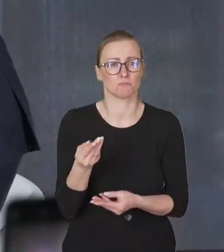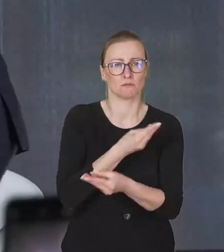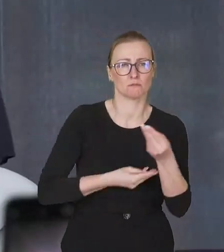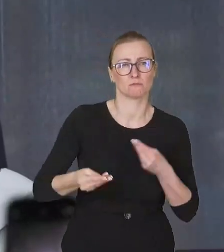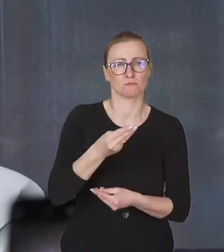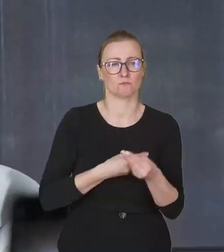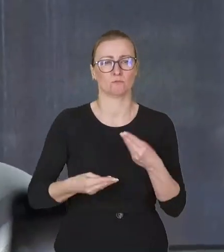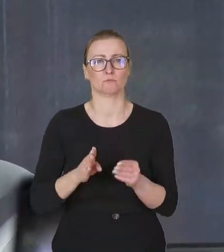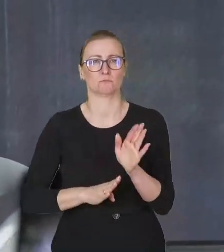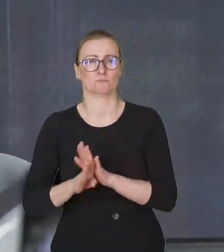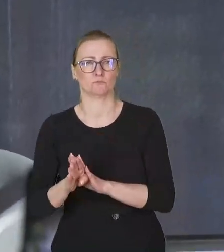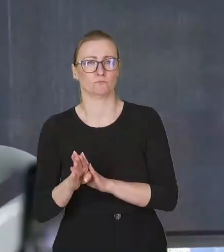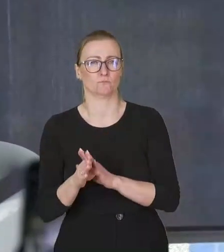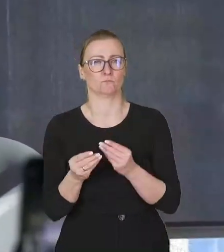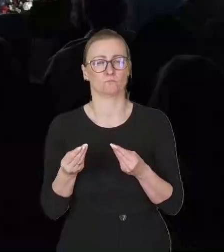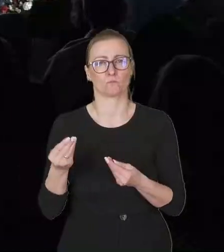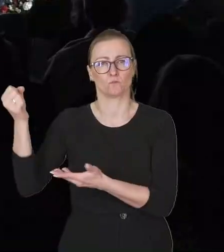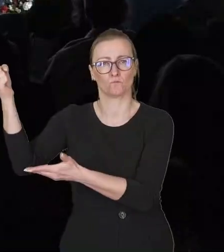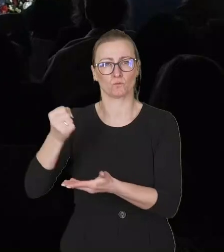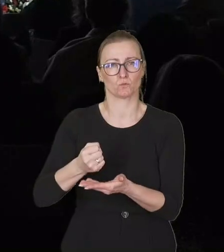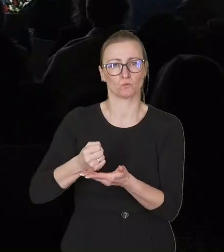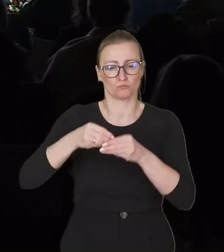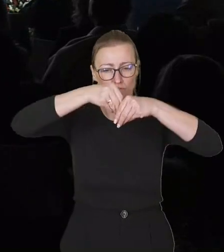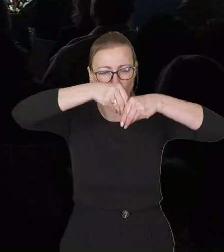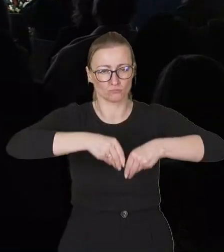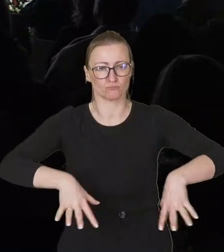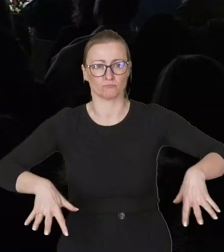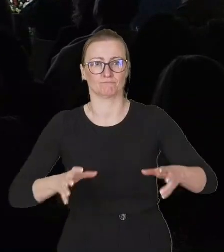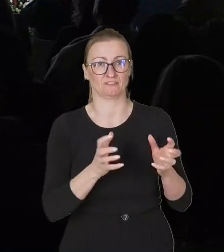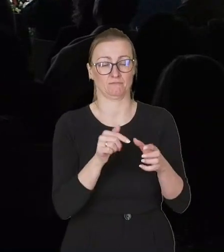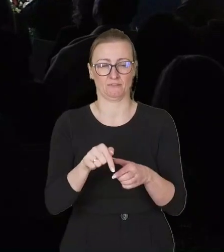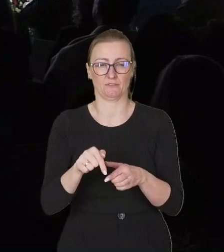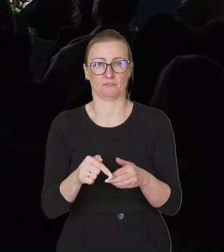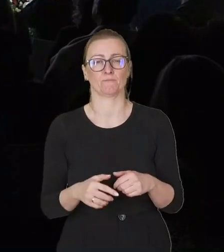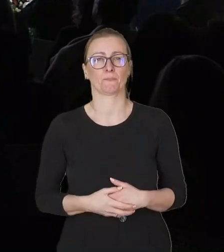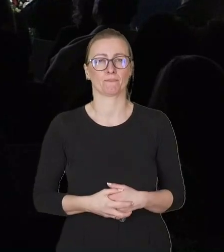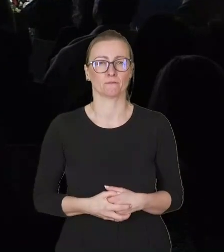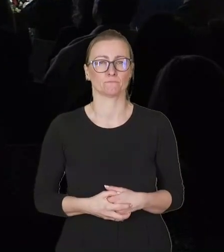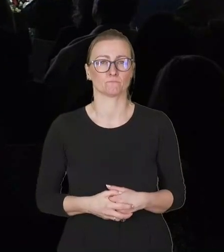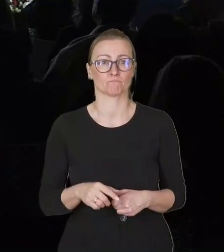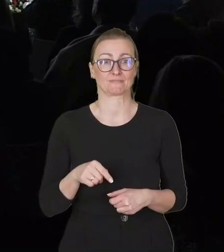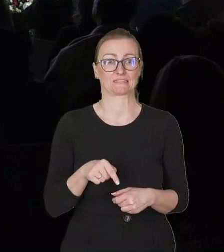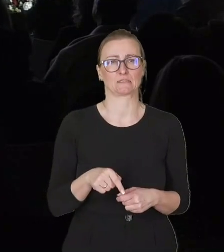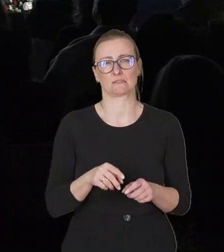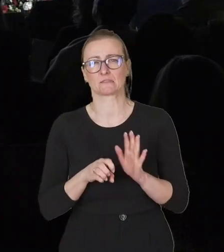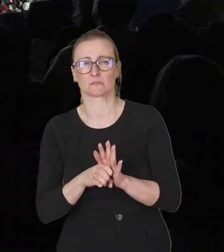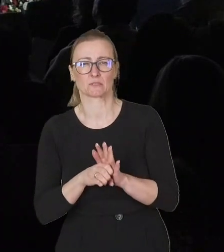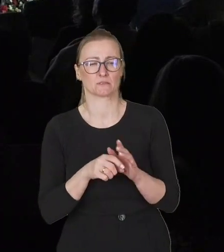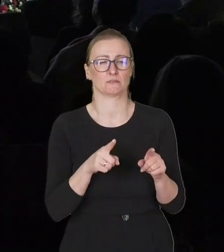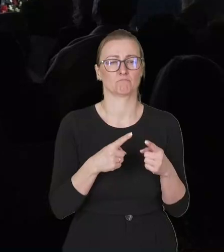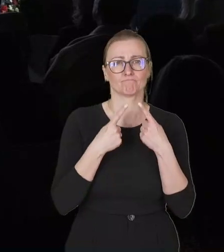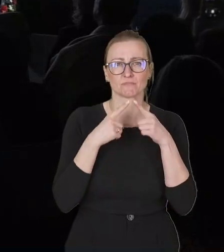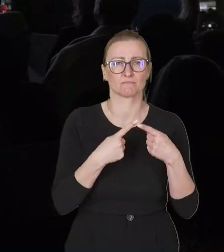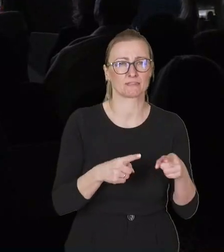on the subject. Welcome you on the stage, and this is the representatives of our regional dimension